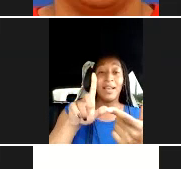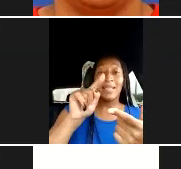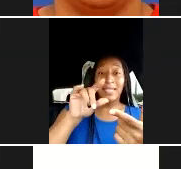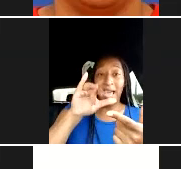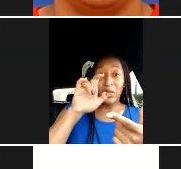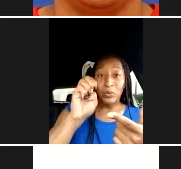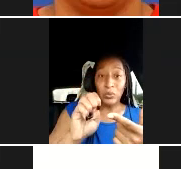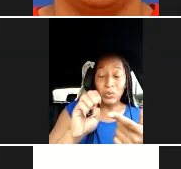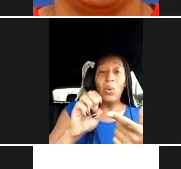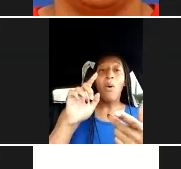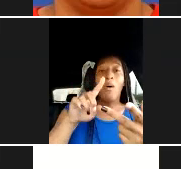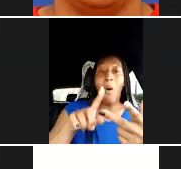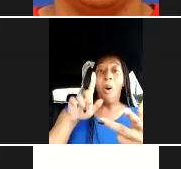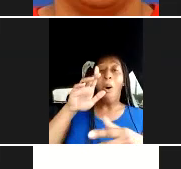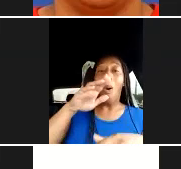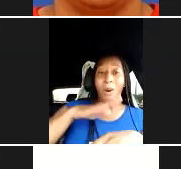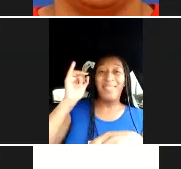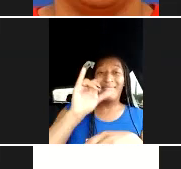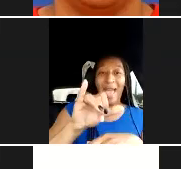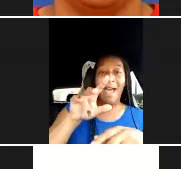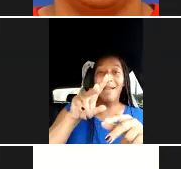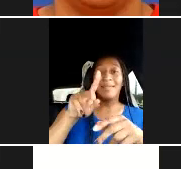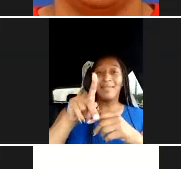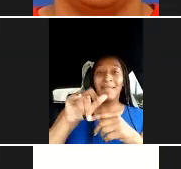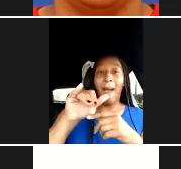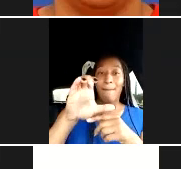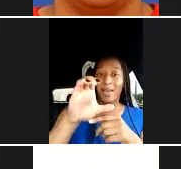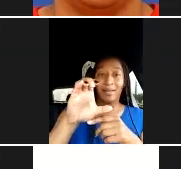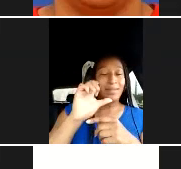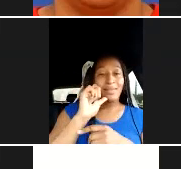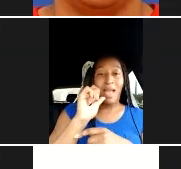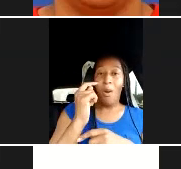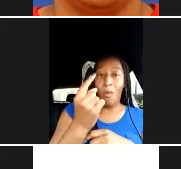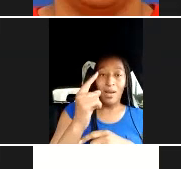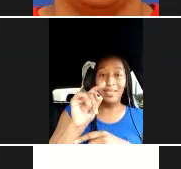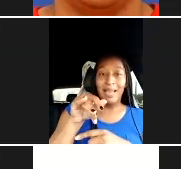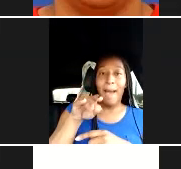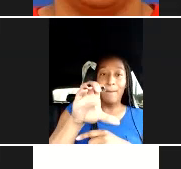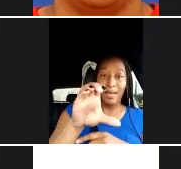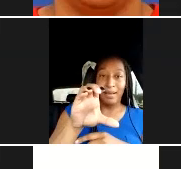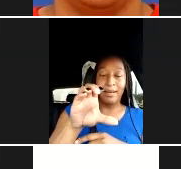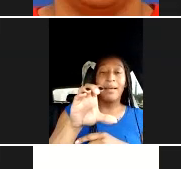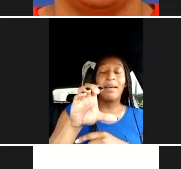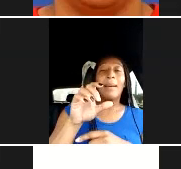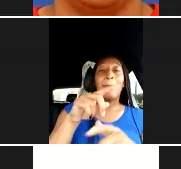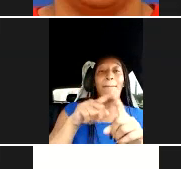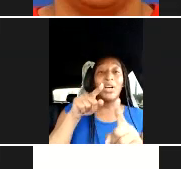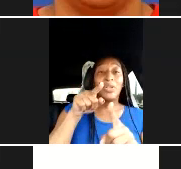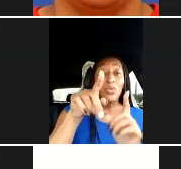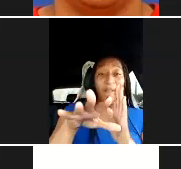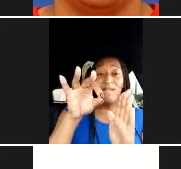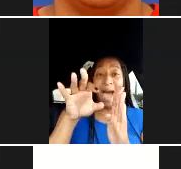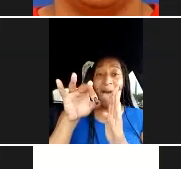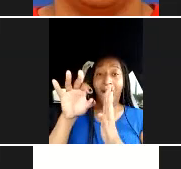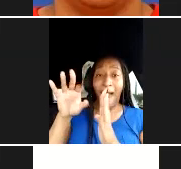notes or my extra notes. You should go out and find your own sources, because this is an